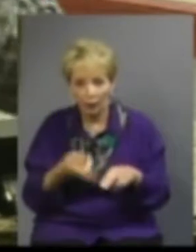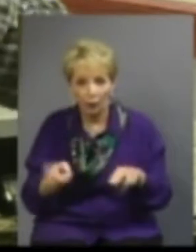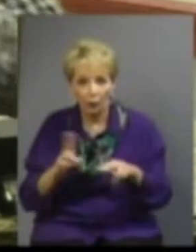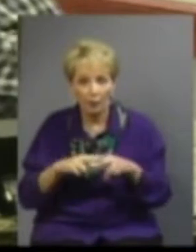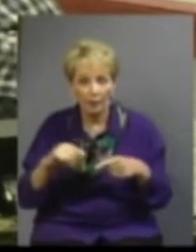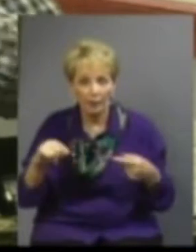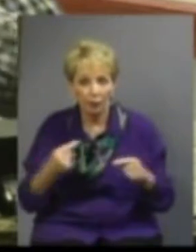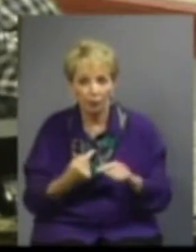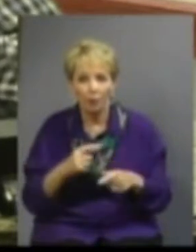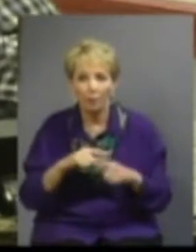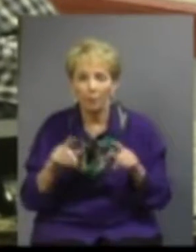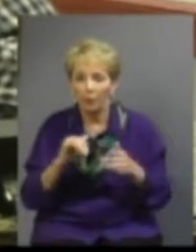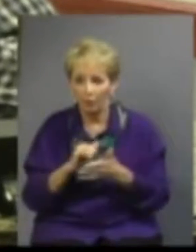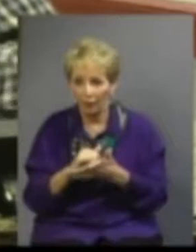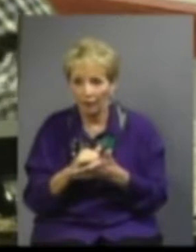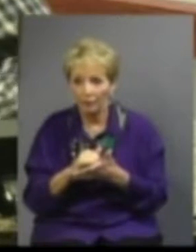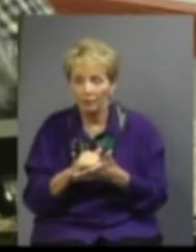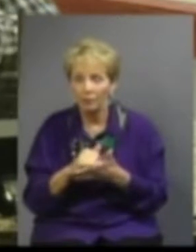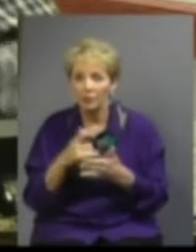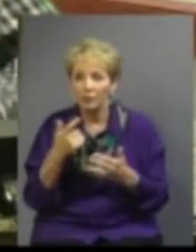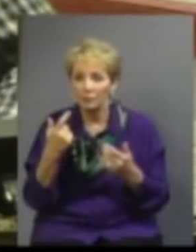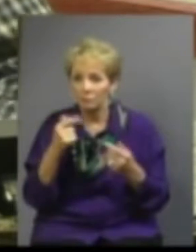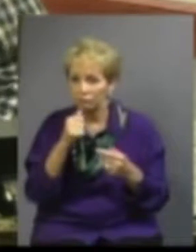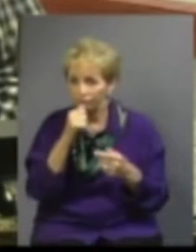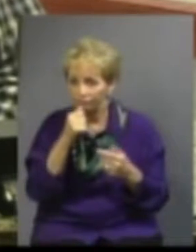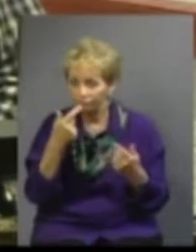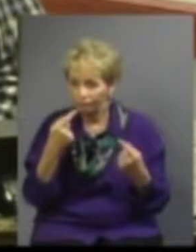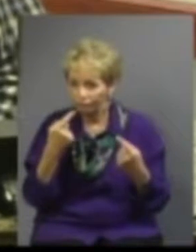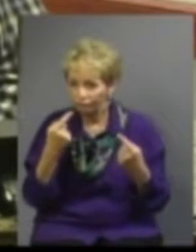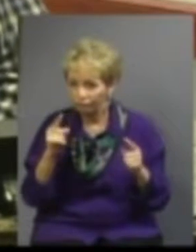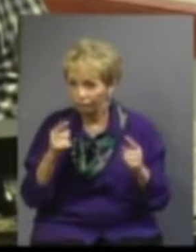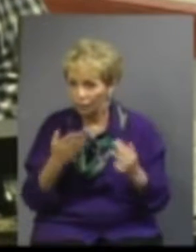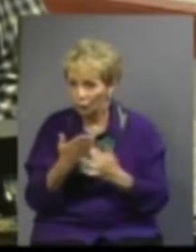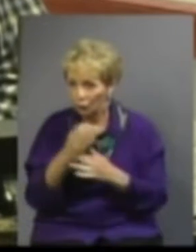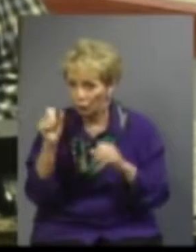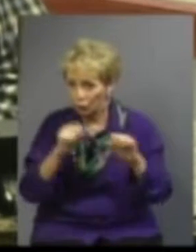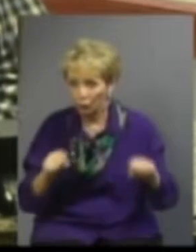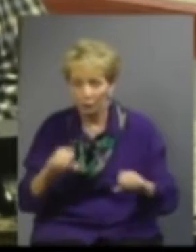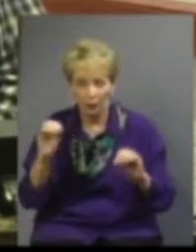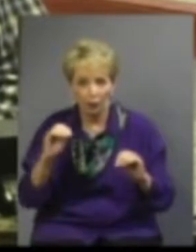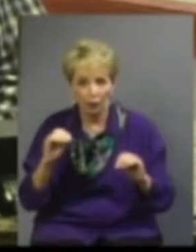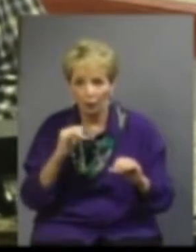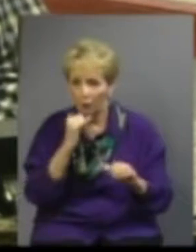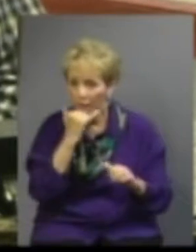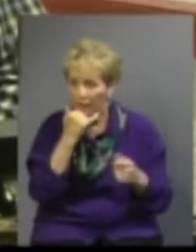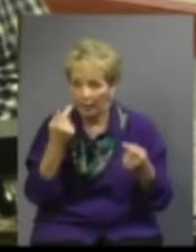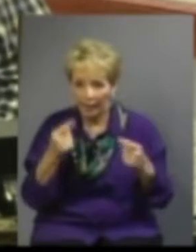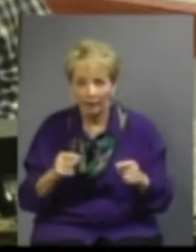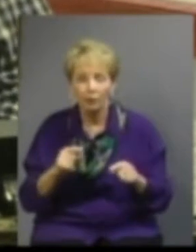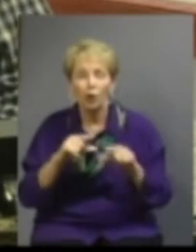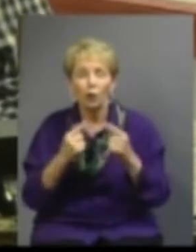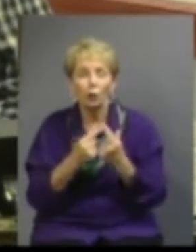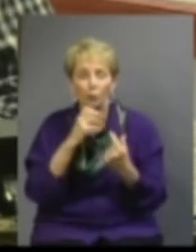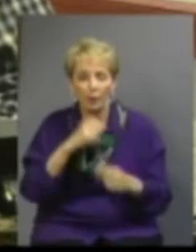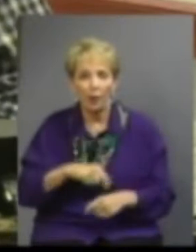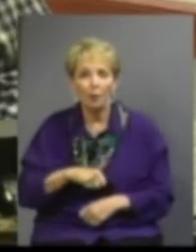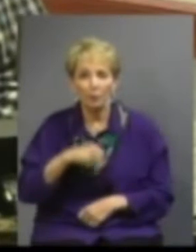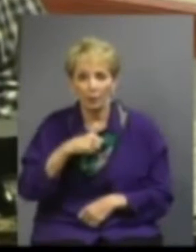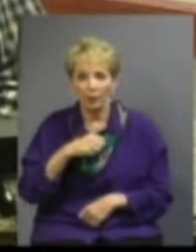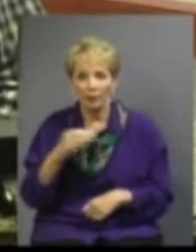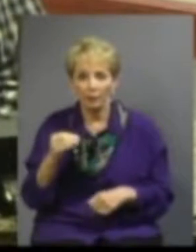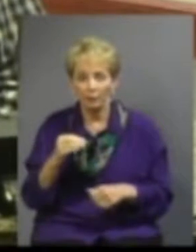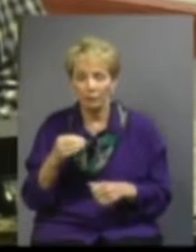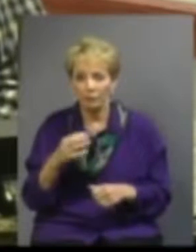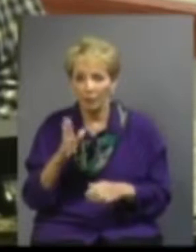injury, but again, they come through the storms, no accidents. It's a group you should be proud of, and by your speech a